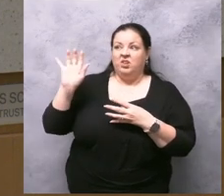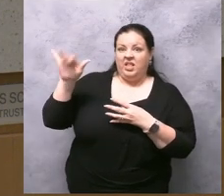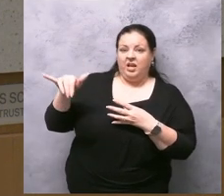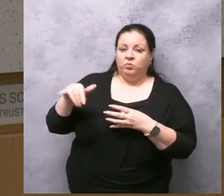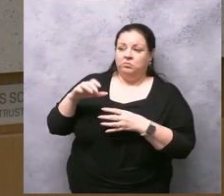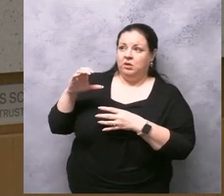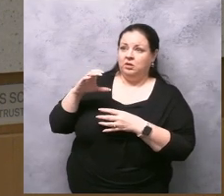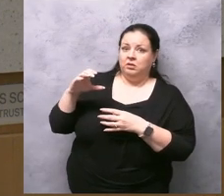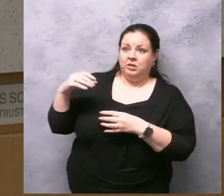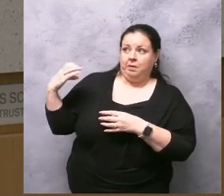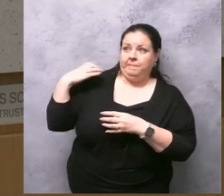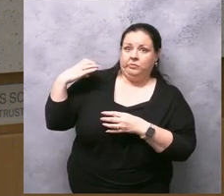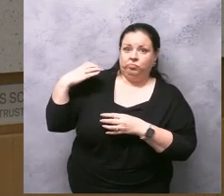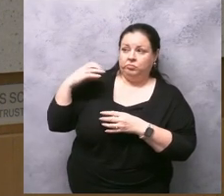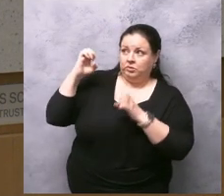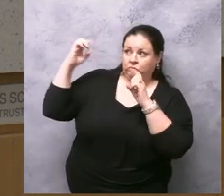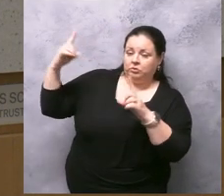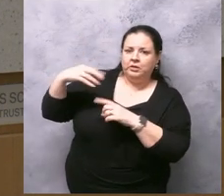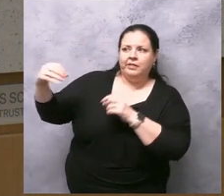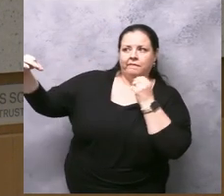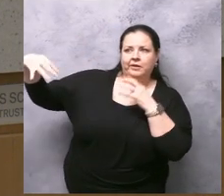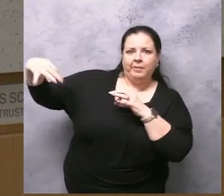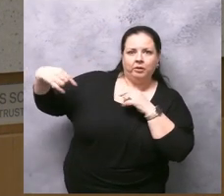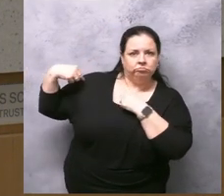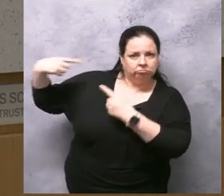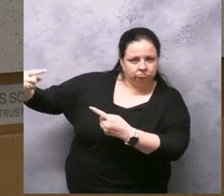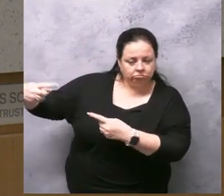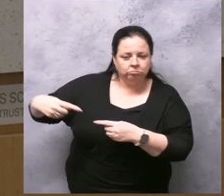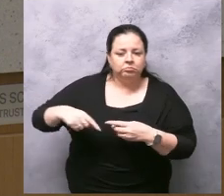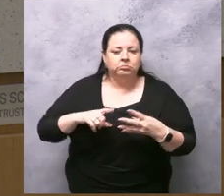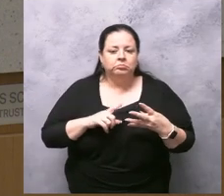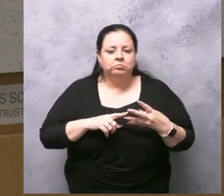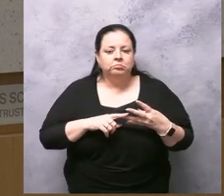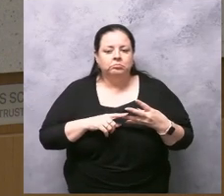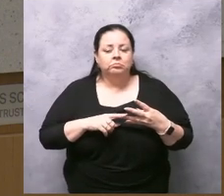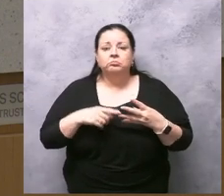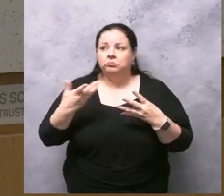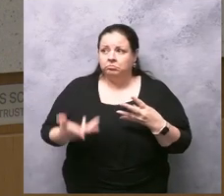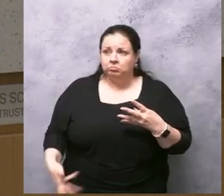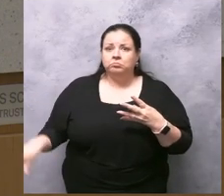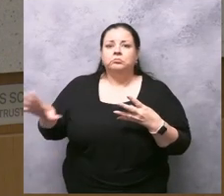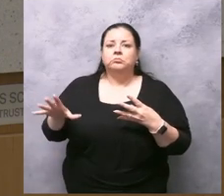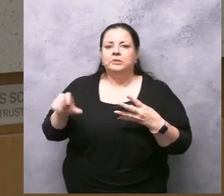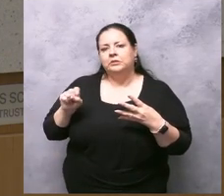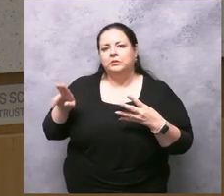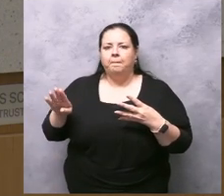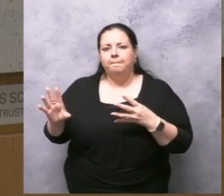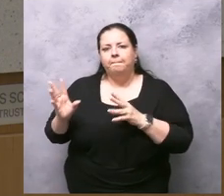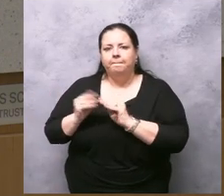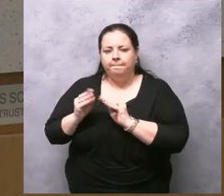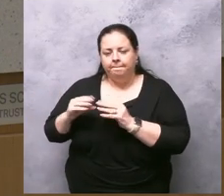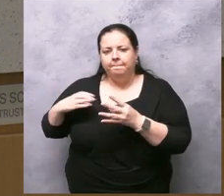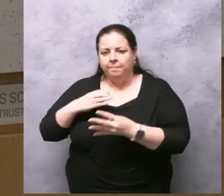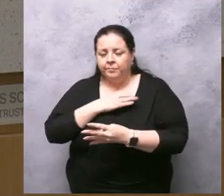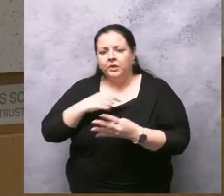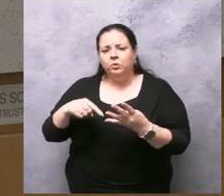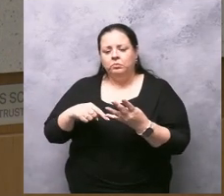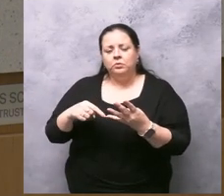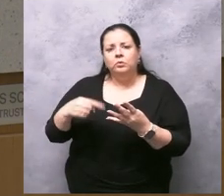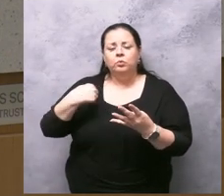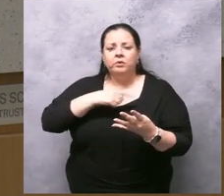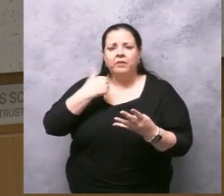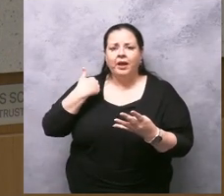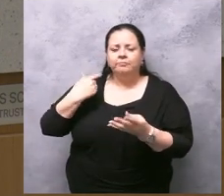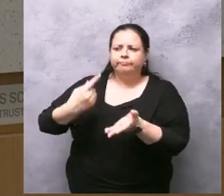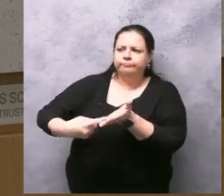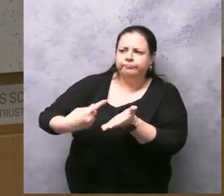Education, and the feedback that we've received thus far. After we met as a subcommittee, we have had those Budget